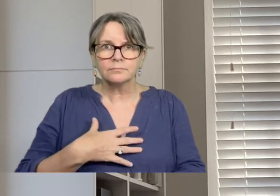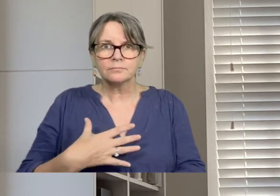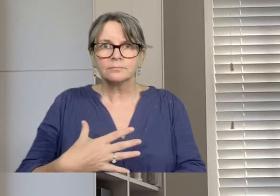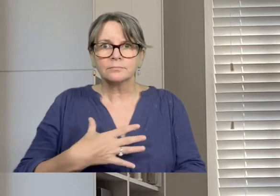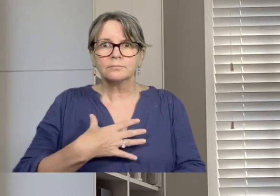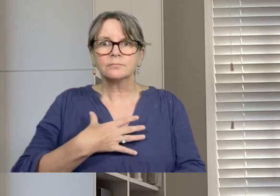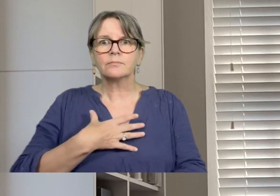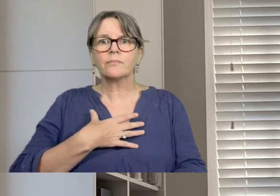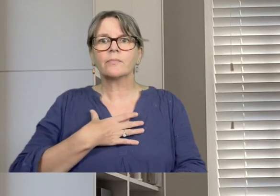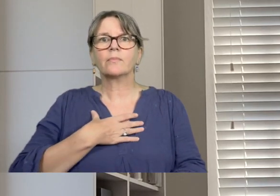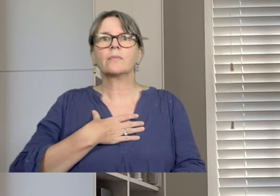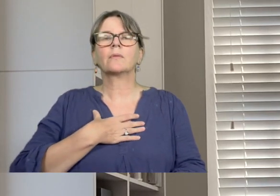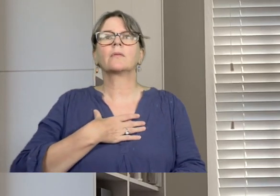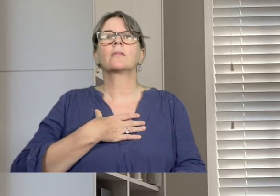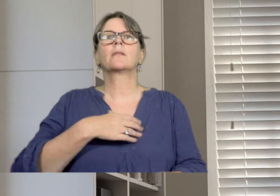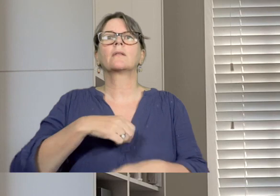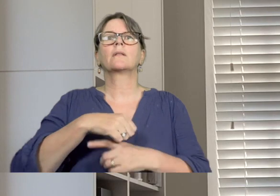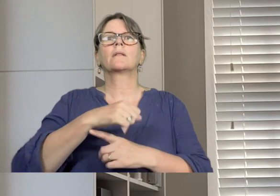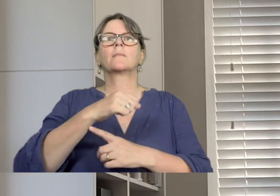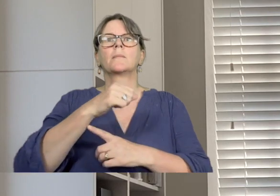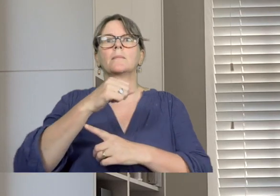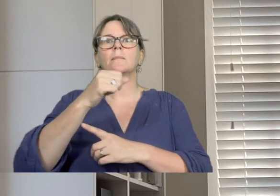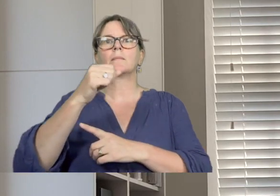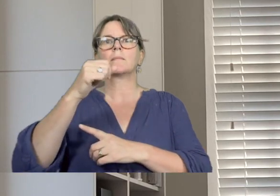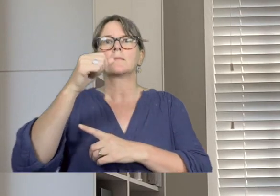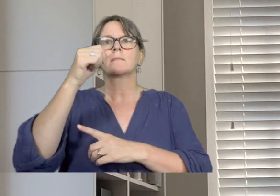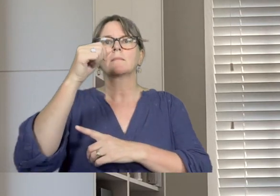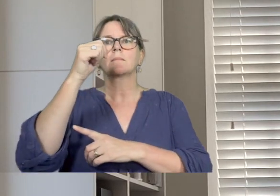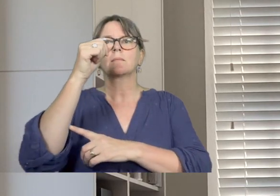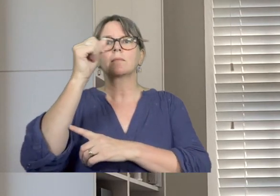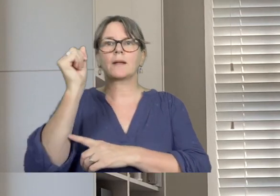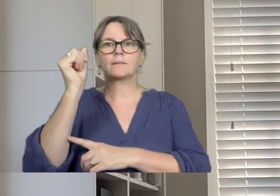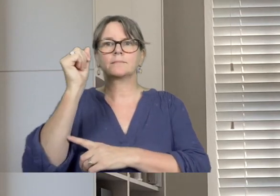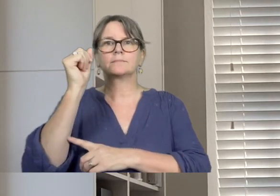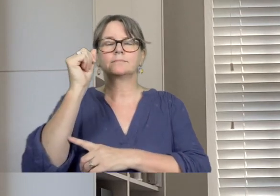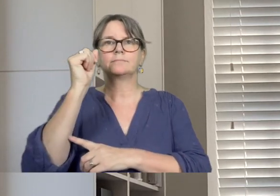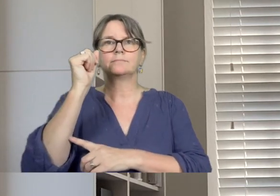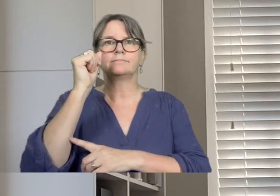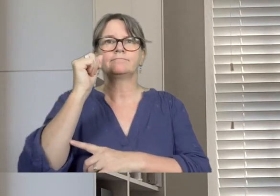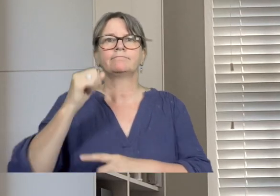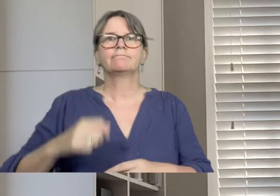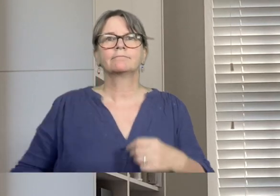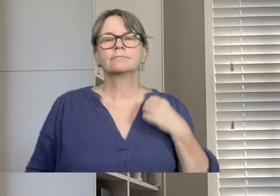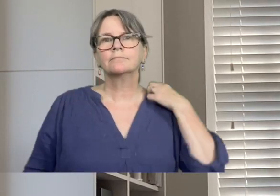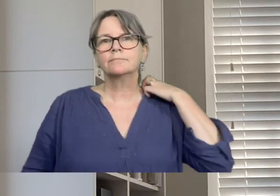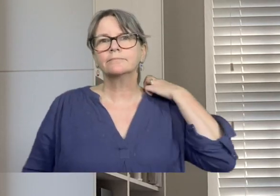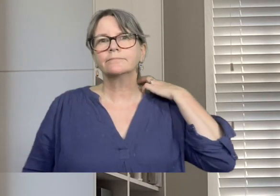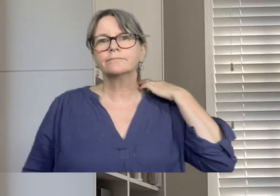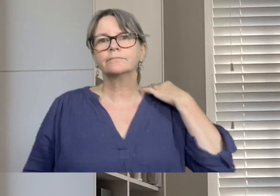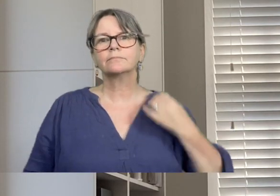out, heels into the ground, send the tail underneath you, lift through the centre to allow the